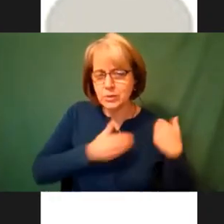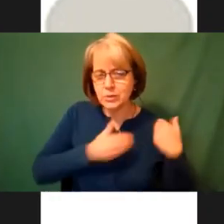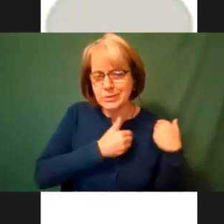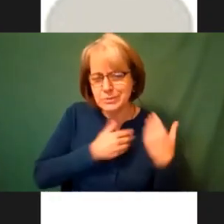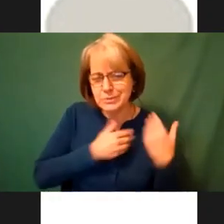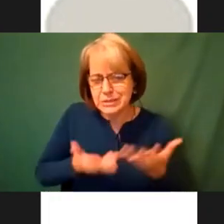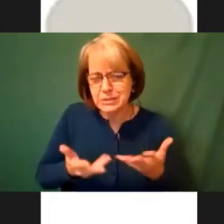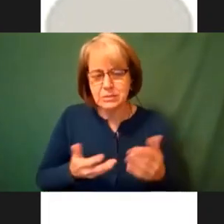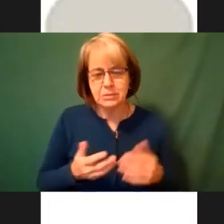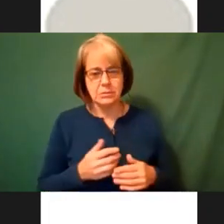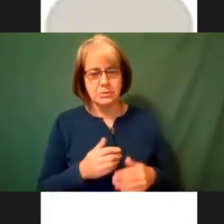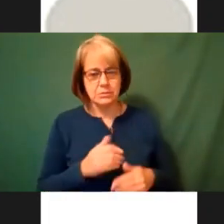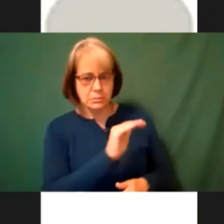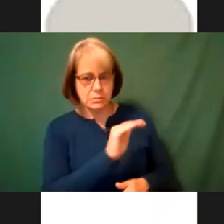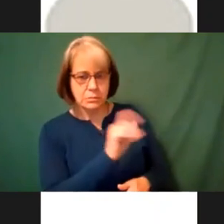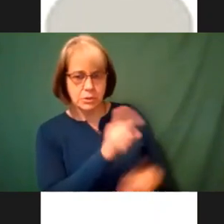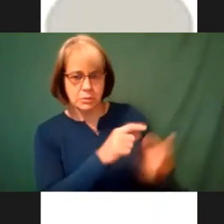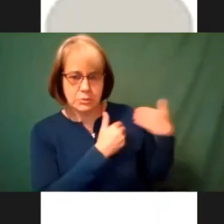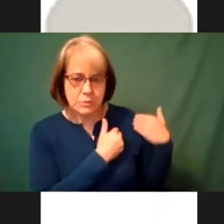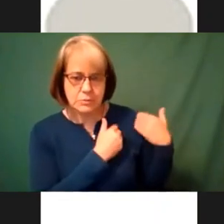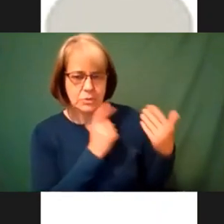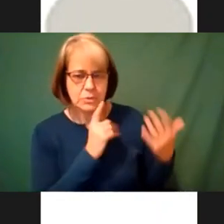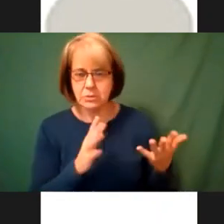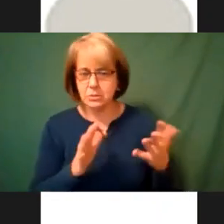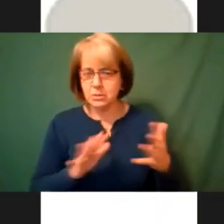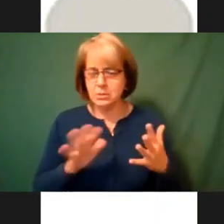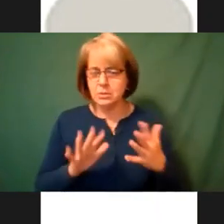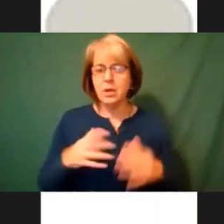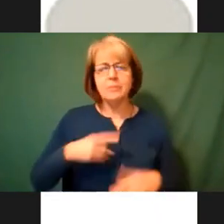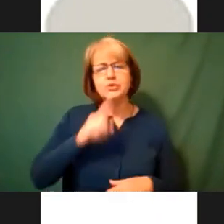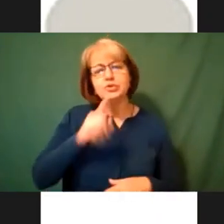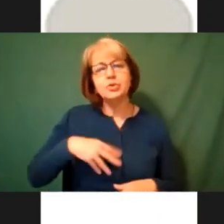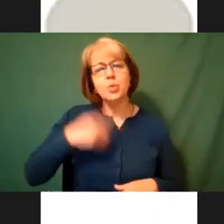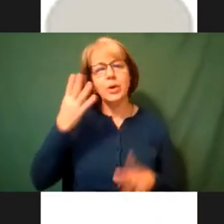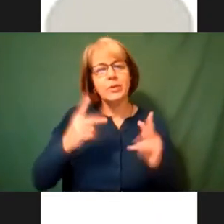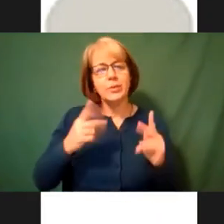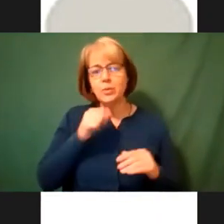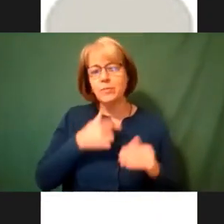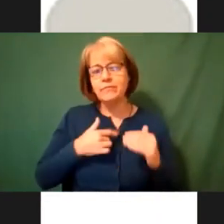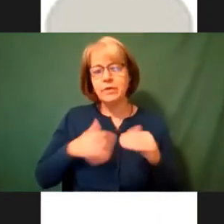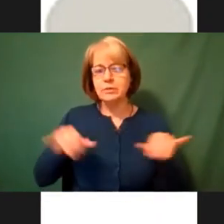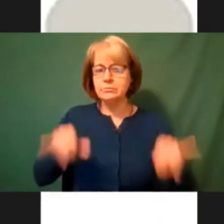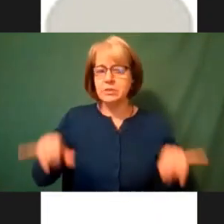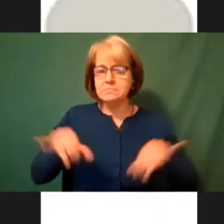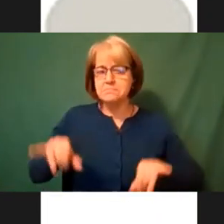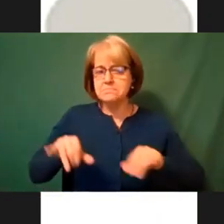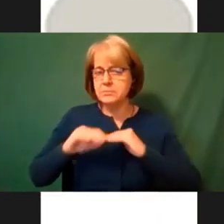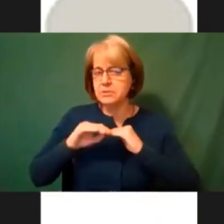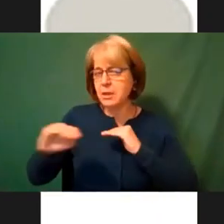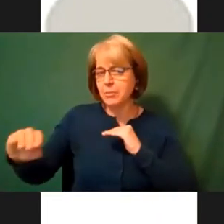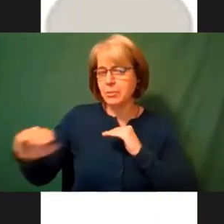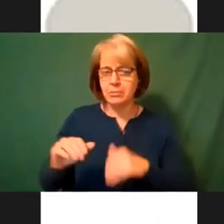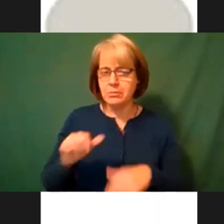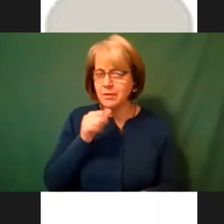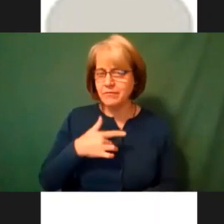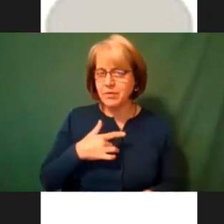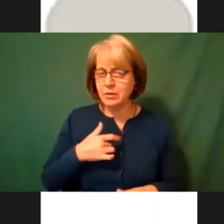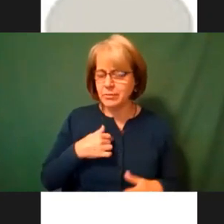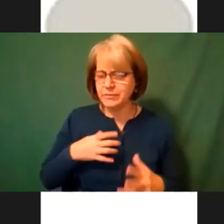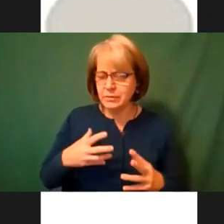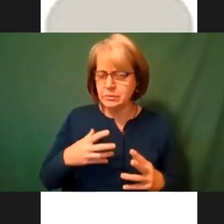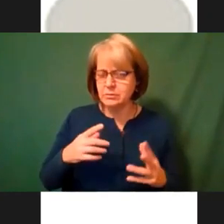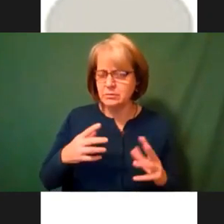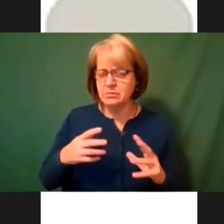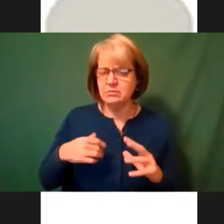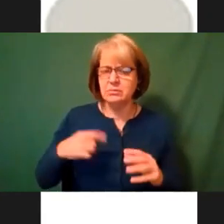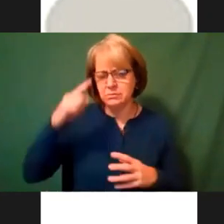And it's got to be incredibly destabilizing, right? Because it, for me, that's why it's not worth